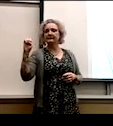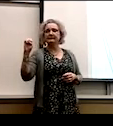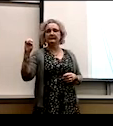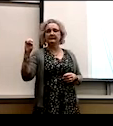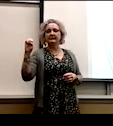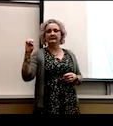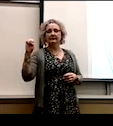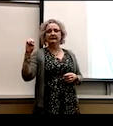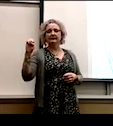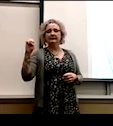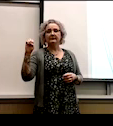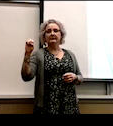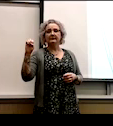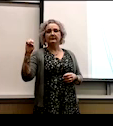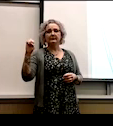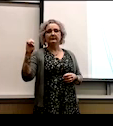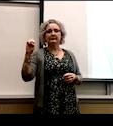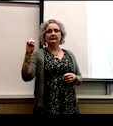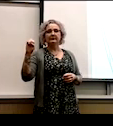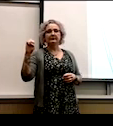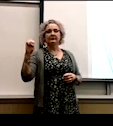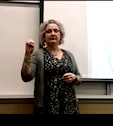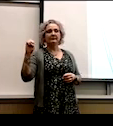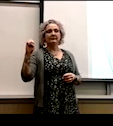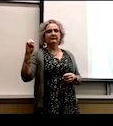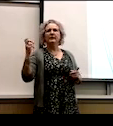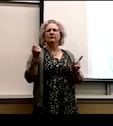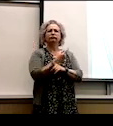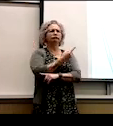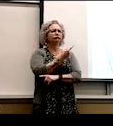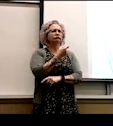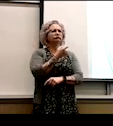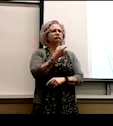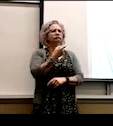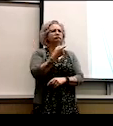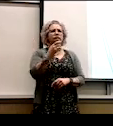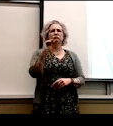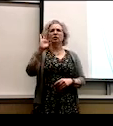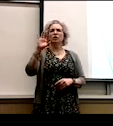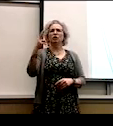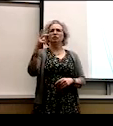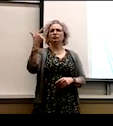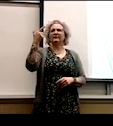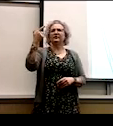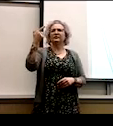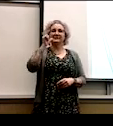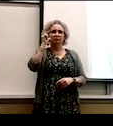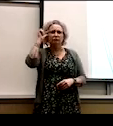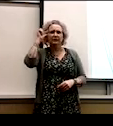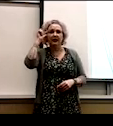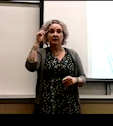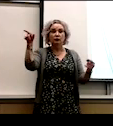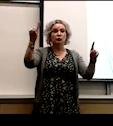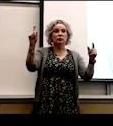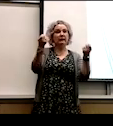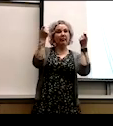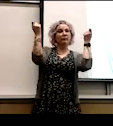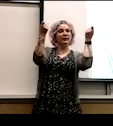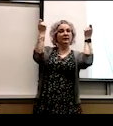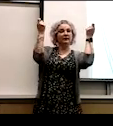chromosome 21. Oh, you all celebrated March the 21st? Yesterday, sorry, I just had to. Sock